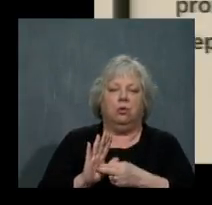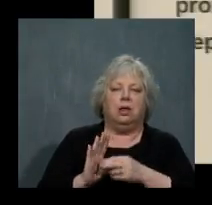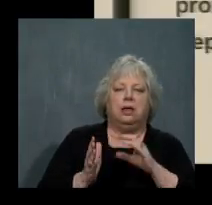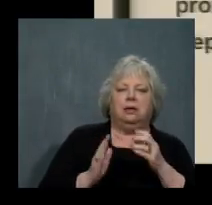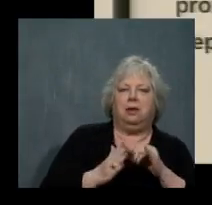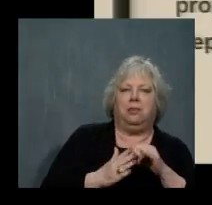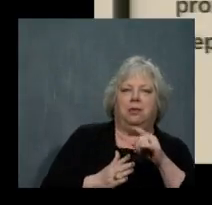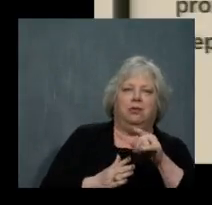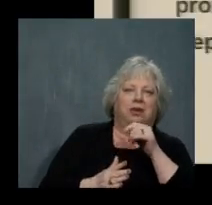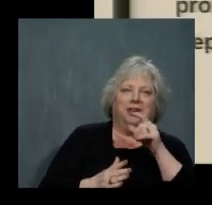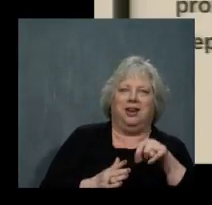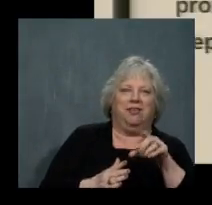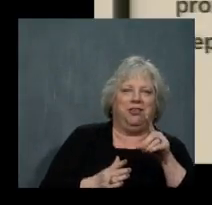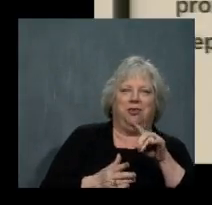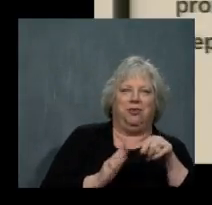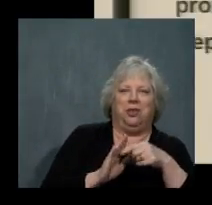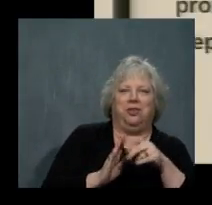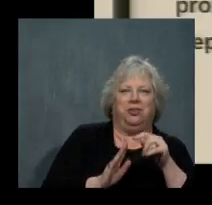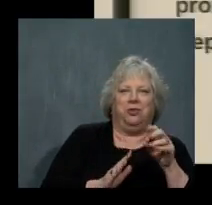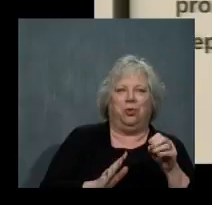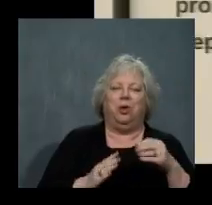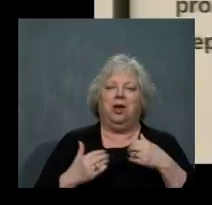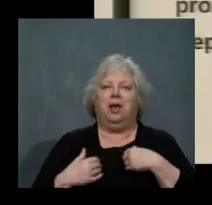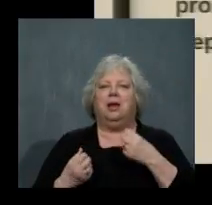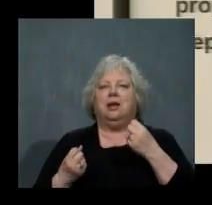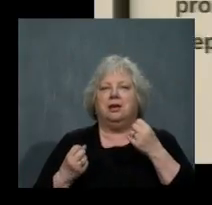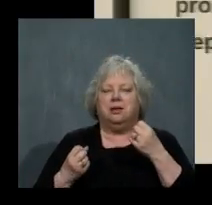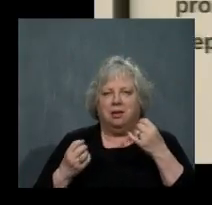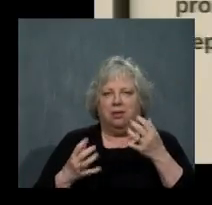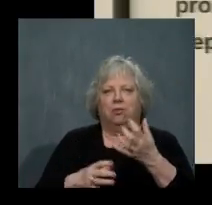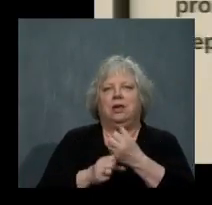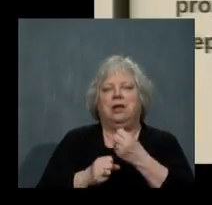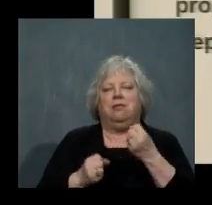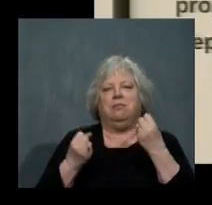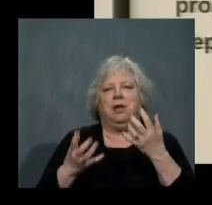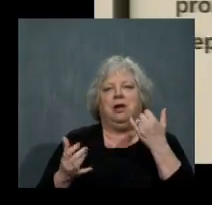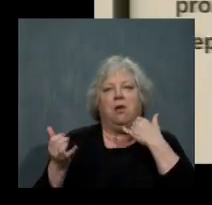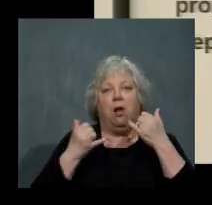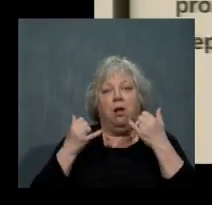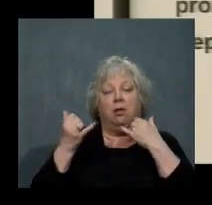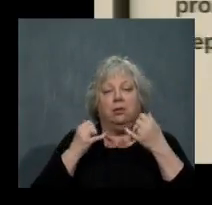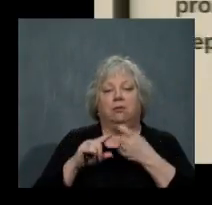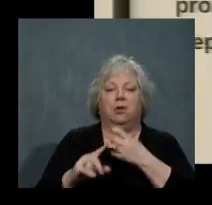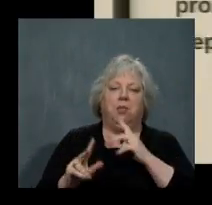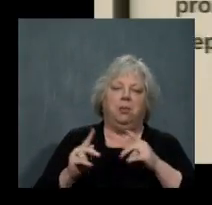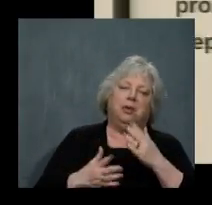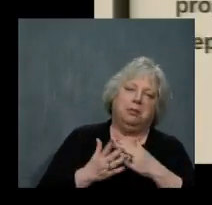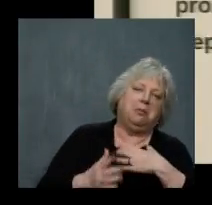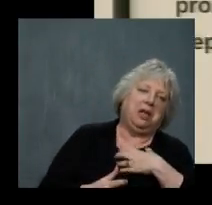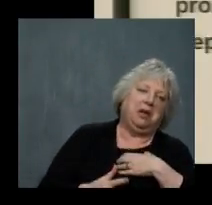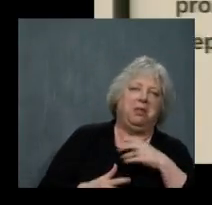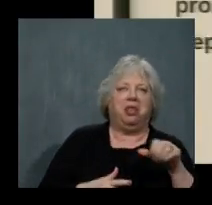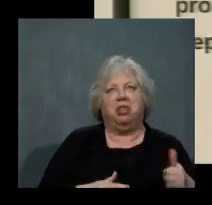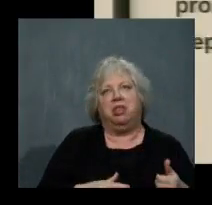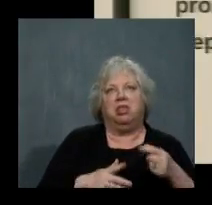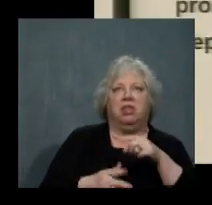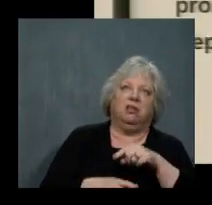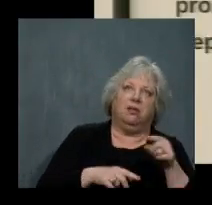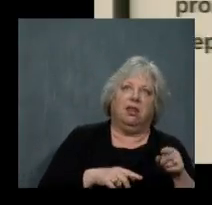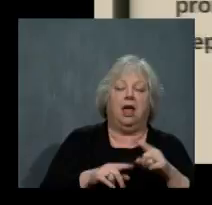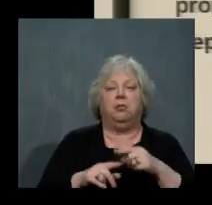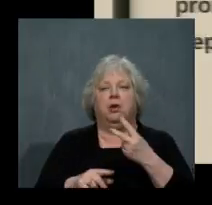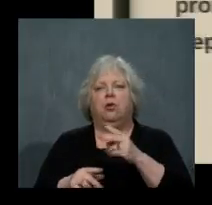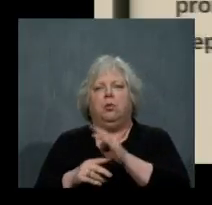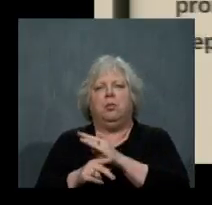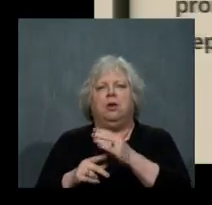have to do this as well. I had a number of calls from people, some complaining about this or that, but I had two gentlemen,